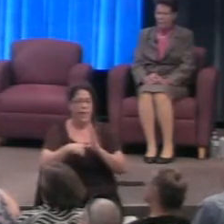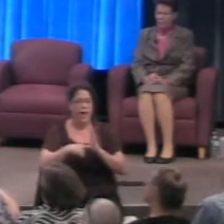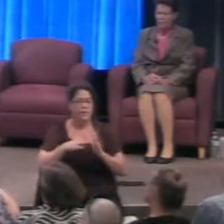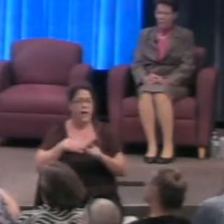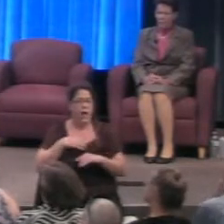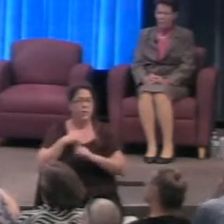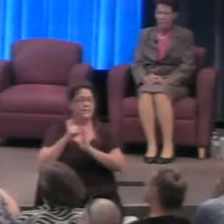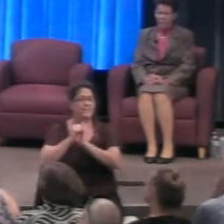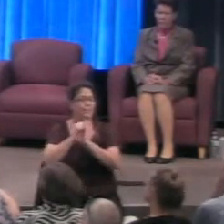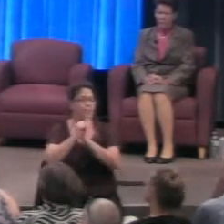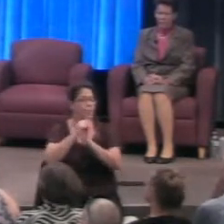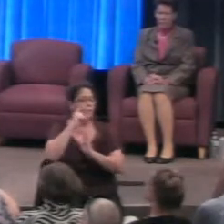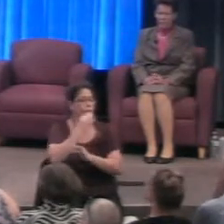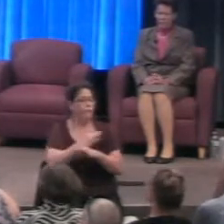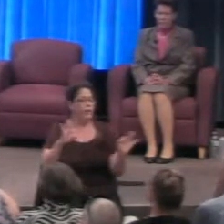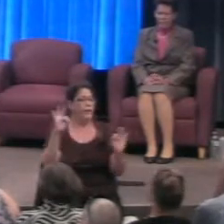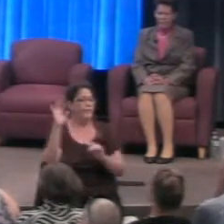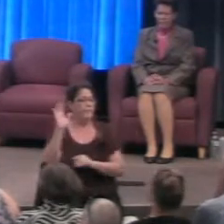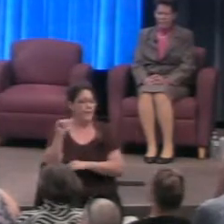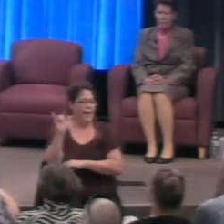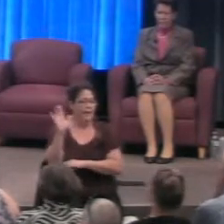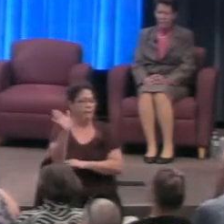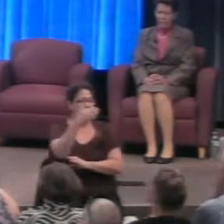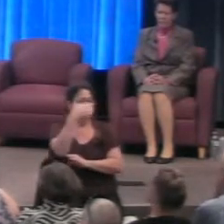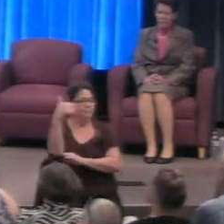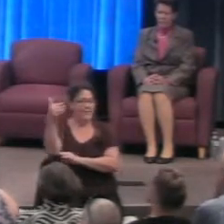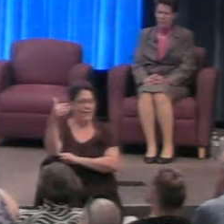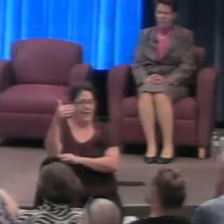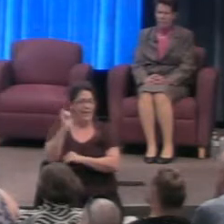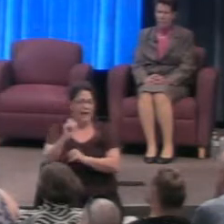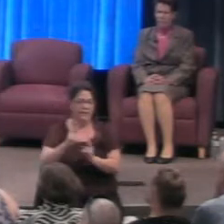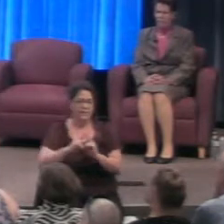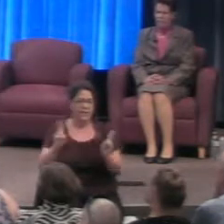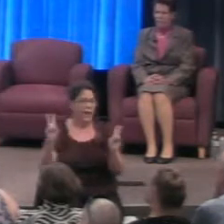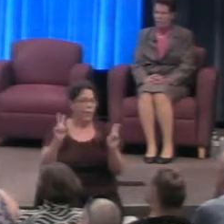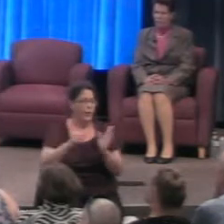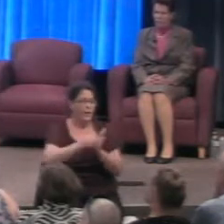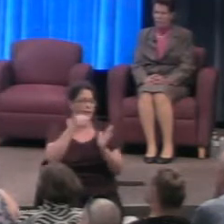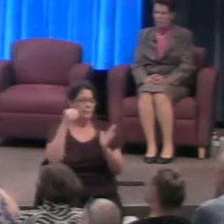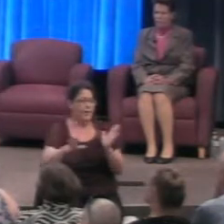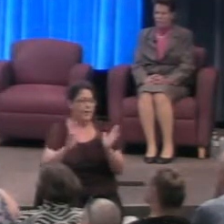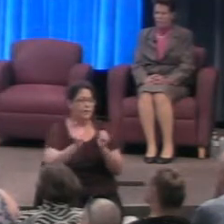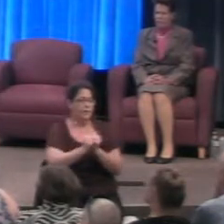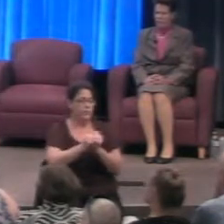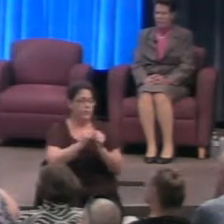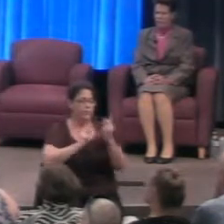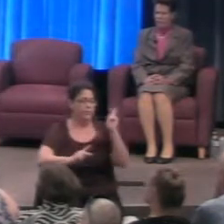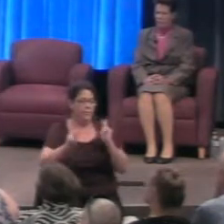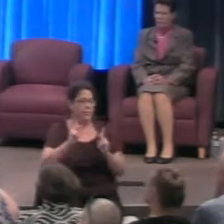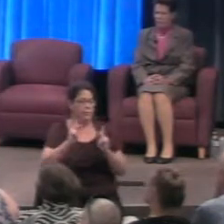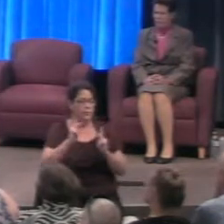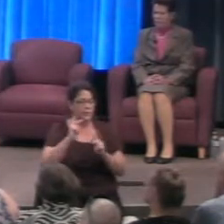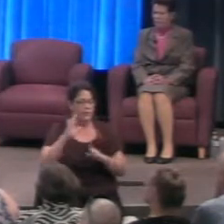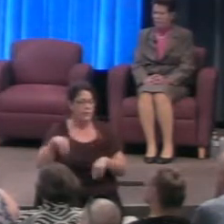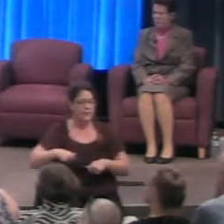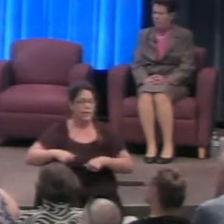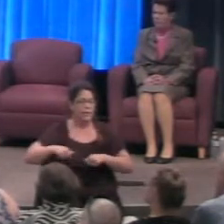freedom, for which has cost many. Thank you for that. Pastor